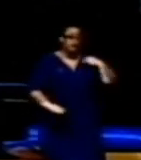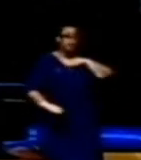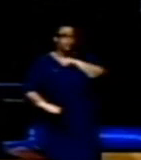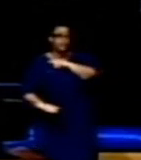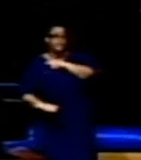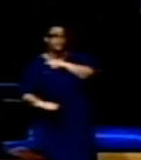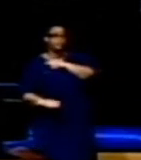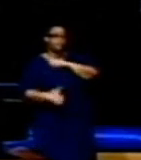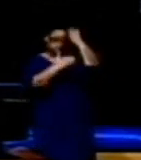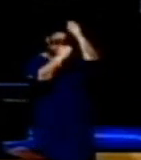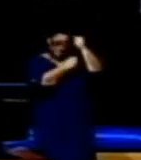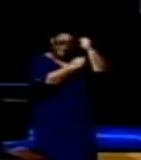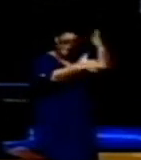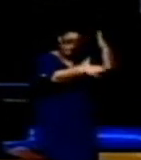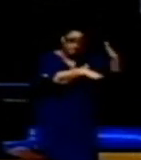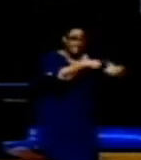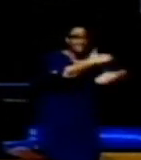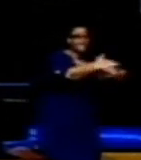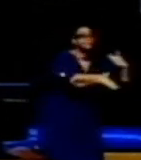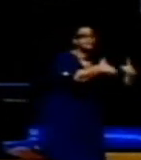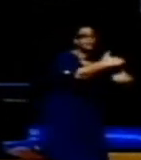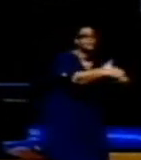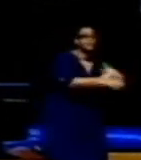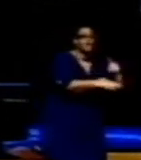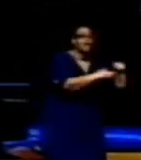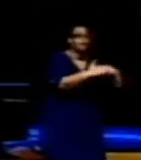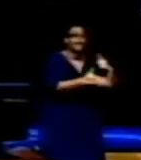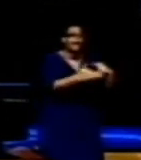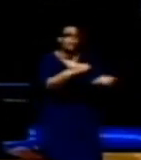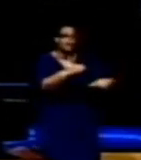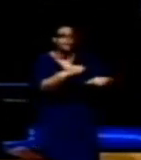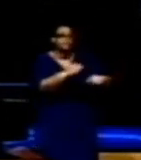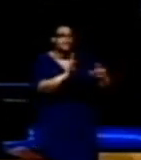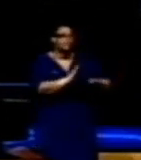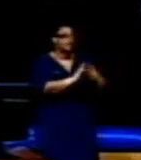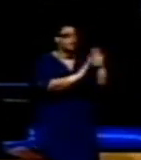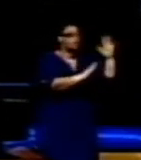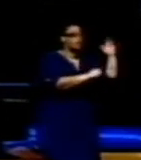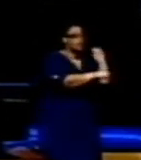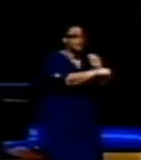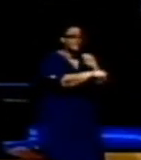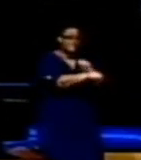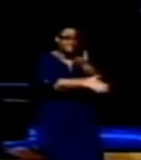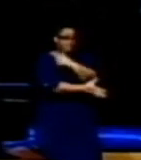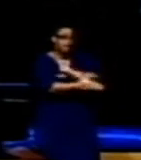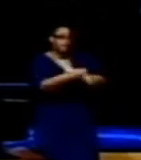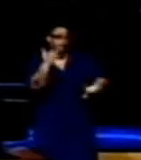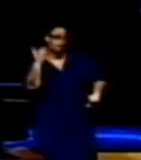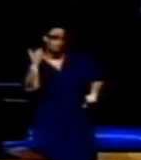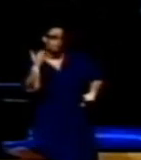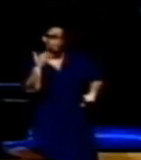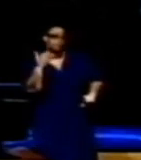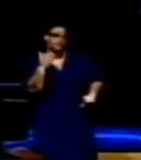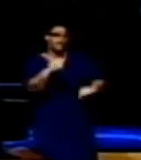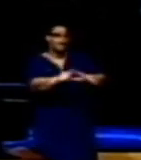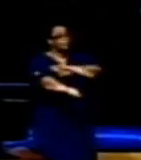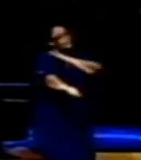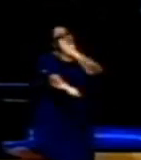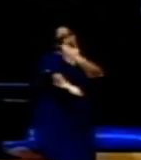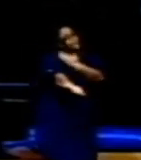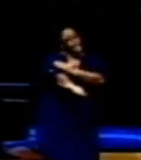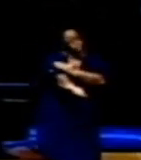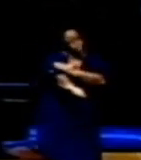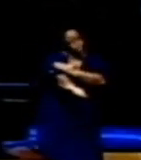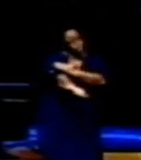will tell the next generation about what? About the glorious deeds of the Lord, about his power,